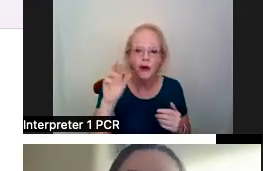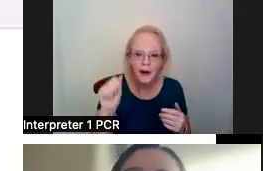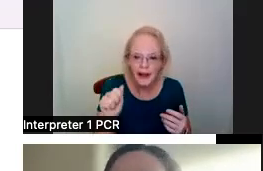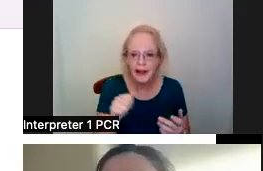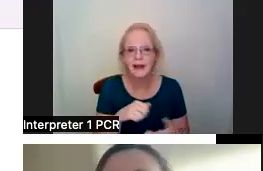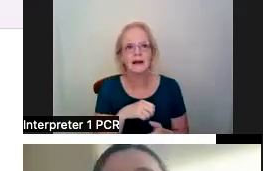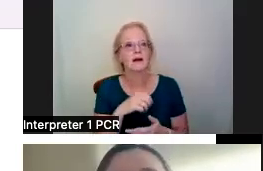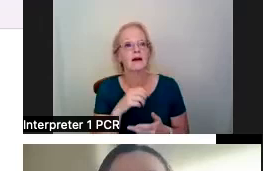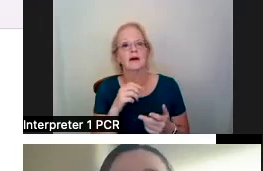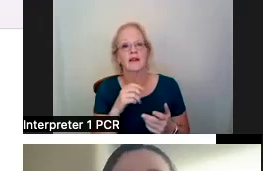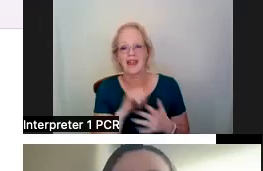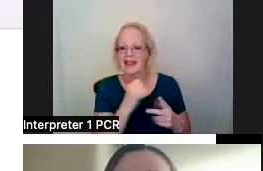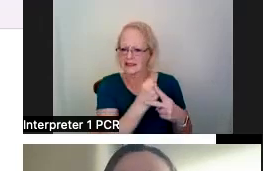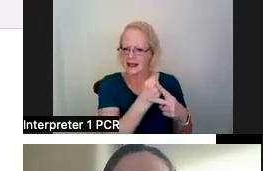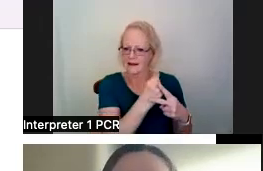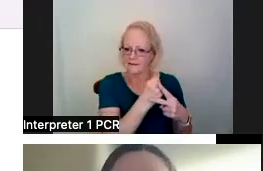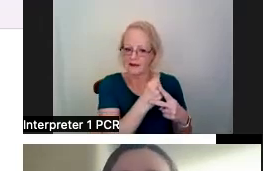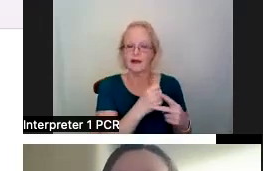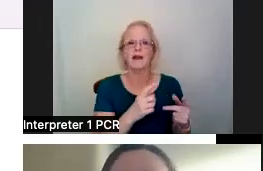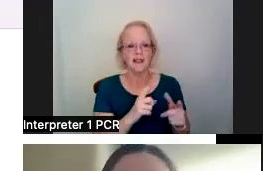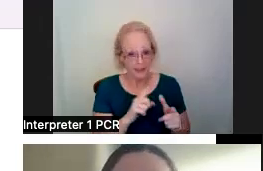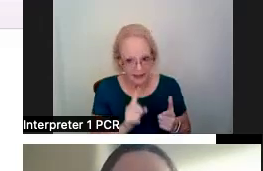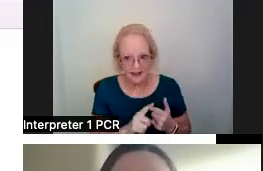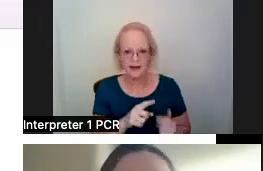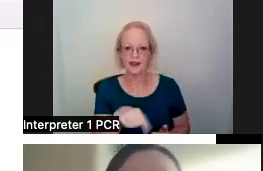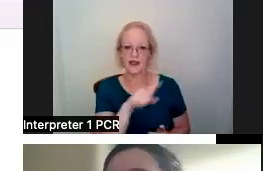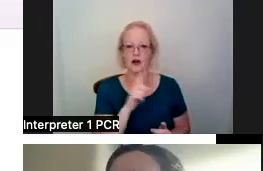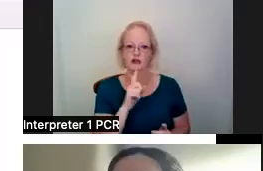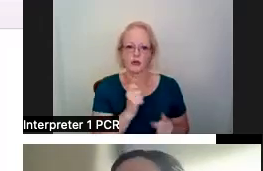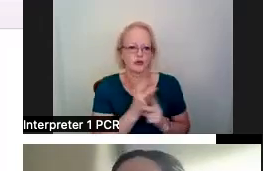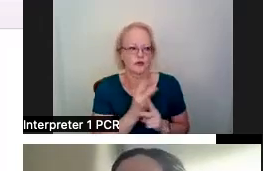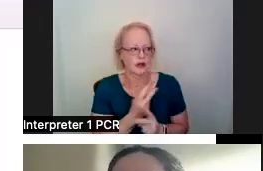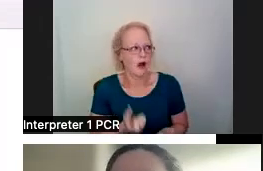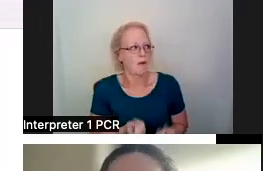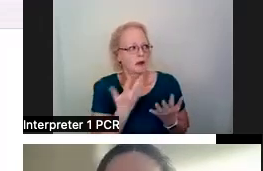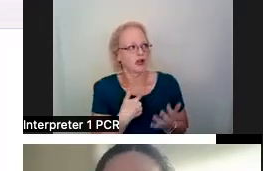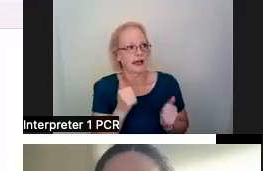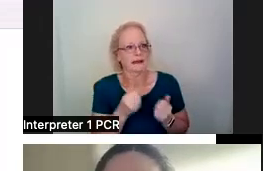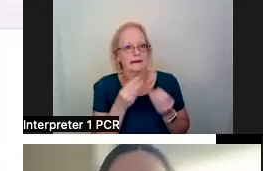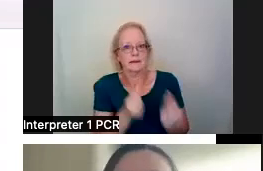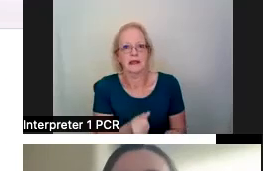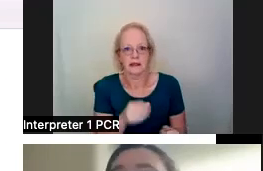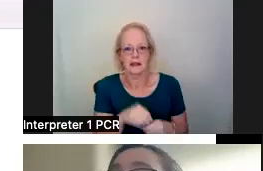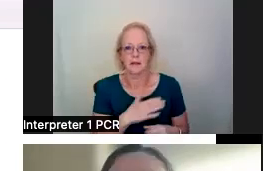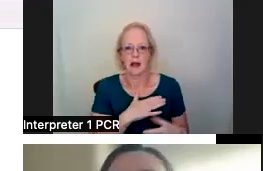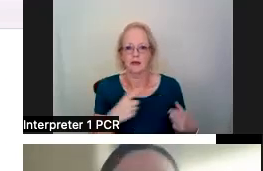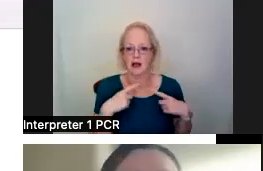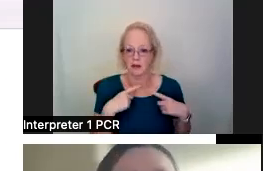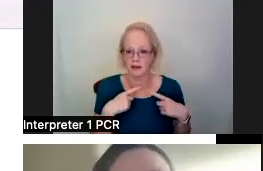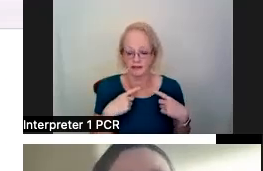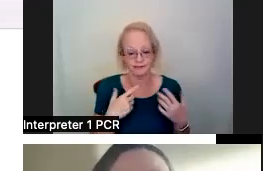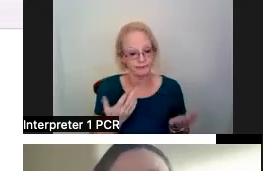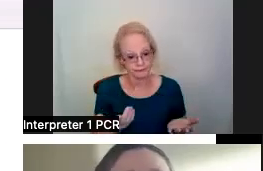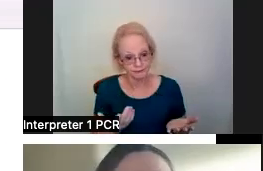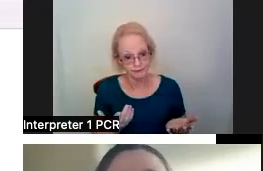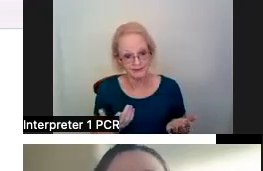in. And then they're supposed to figure out how much they can spend in retirement. And they're supposed to